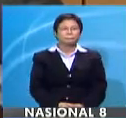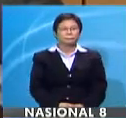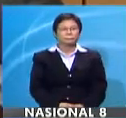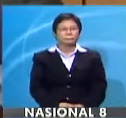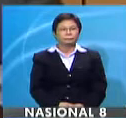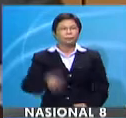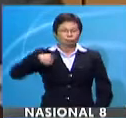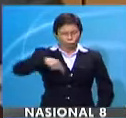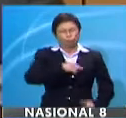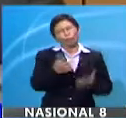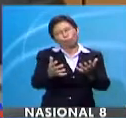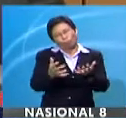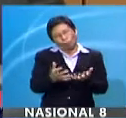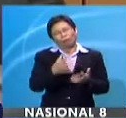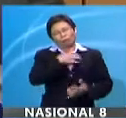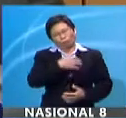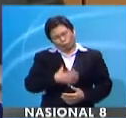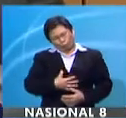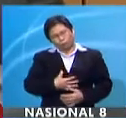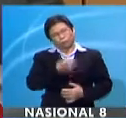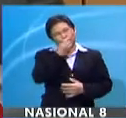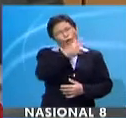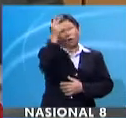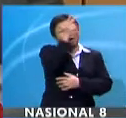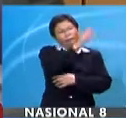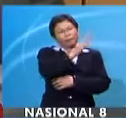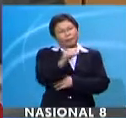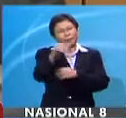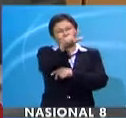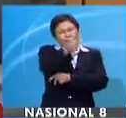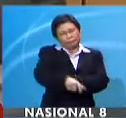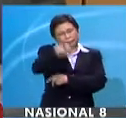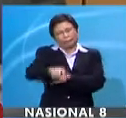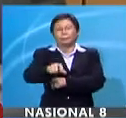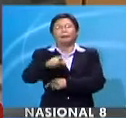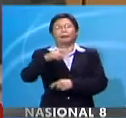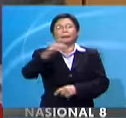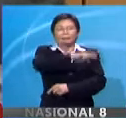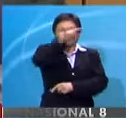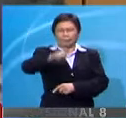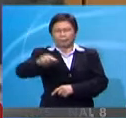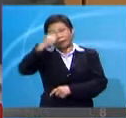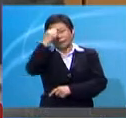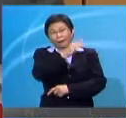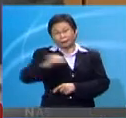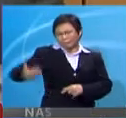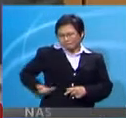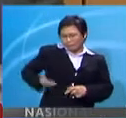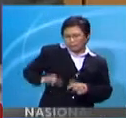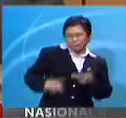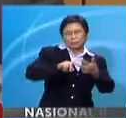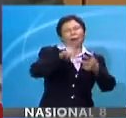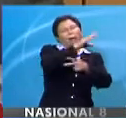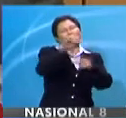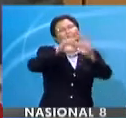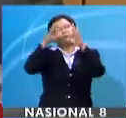We wish to convey our deepest condolences to the governments and peoples of Nepal, India and Bangladesh, as well as to the